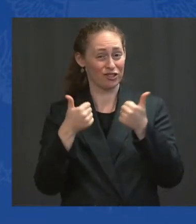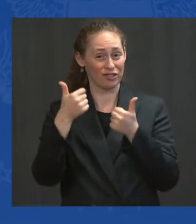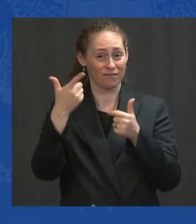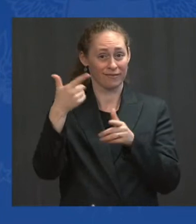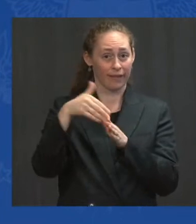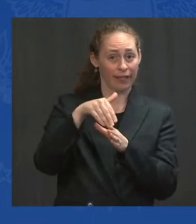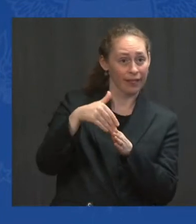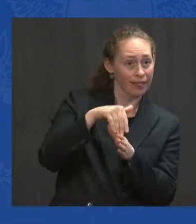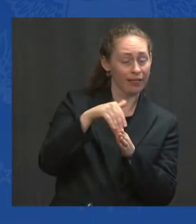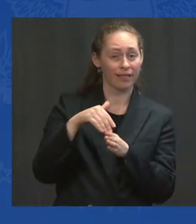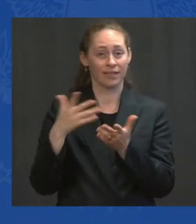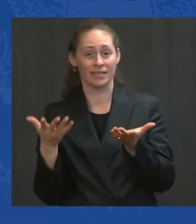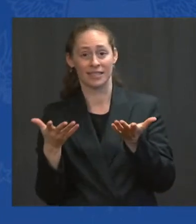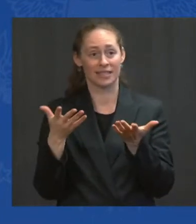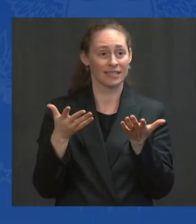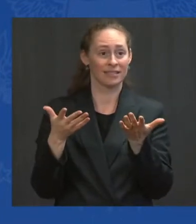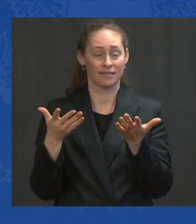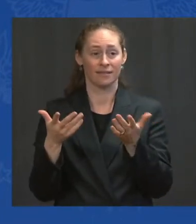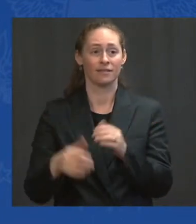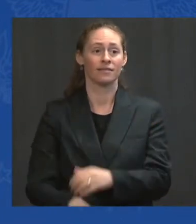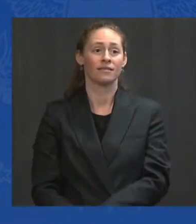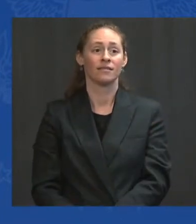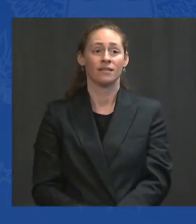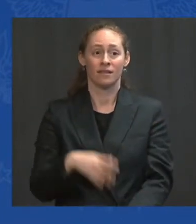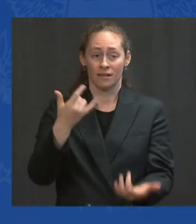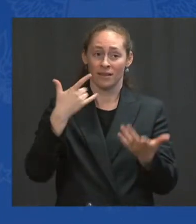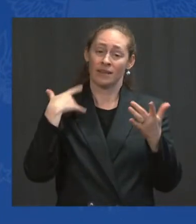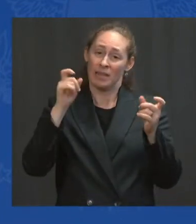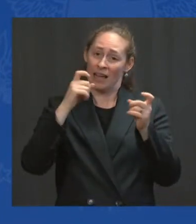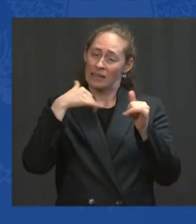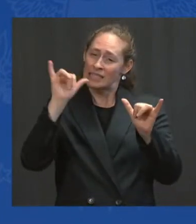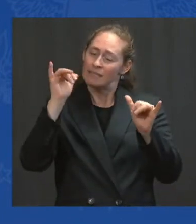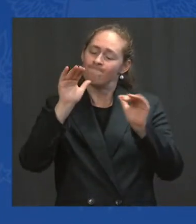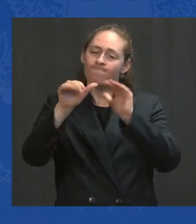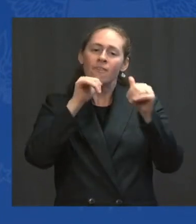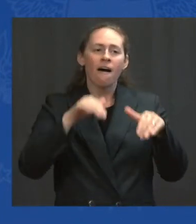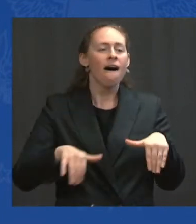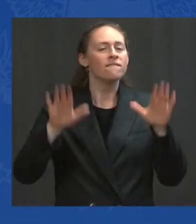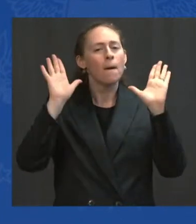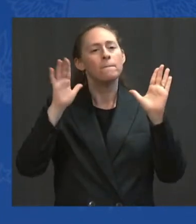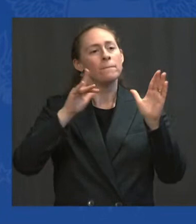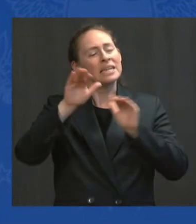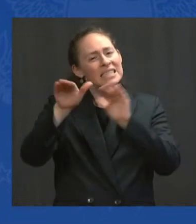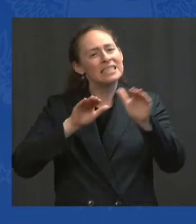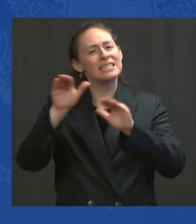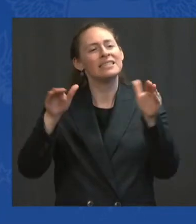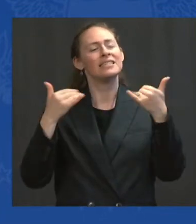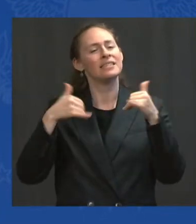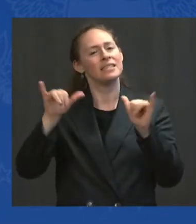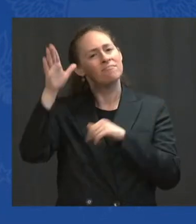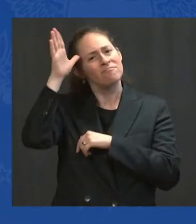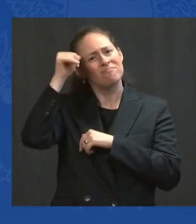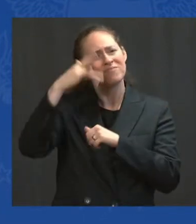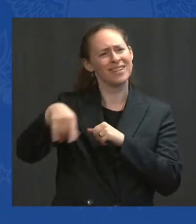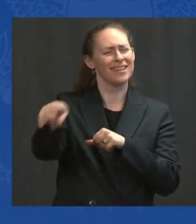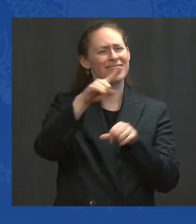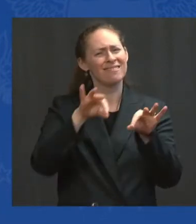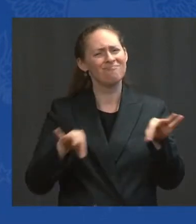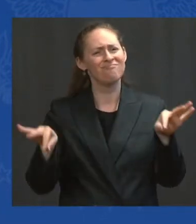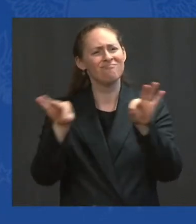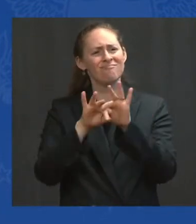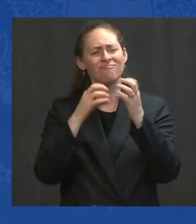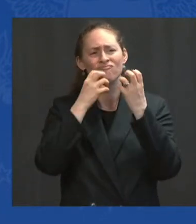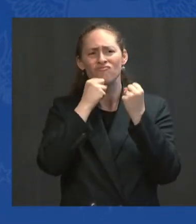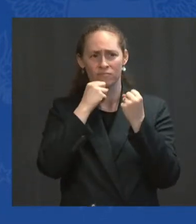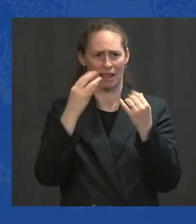phase will take longer to reach, but that makes them no less important. And the spread of the Delta variant, which